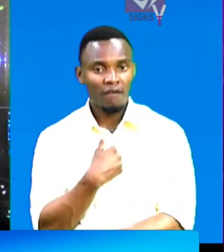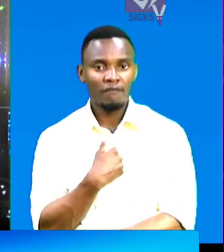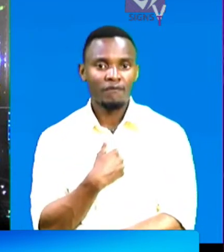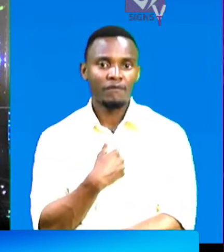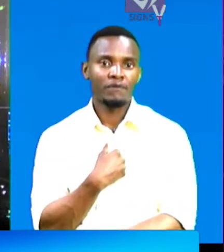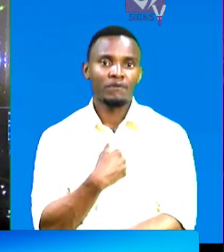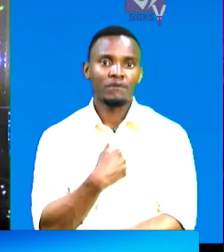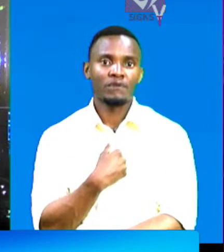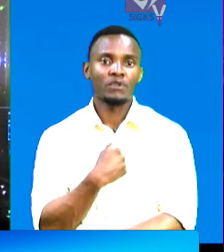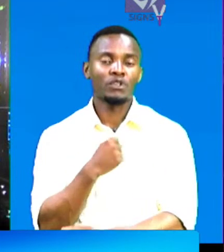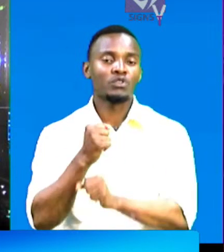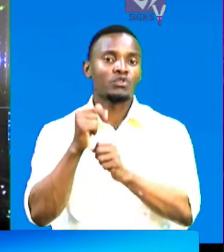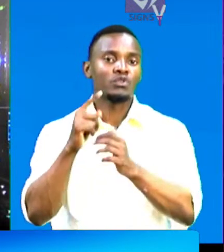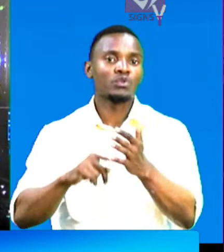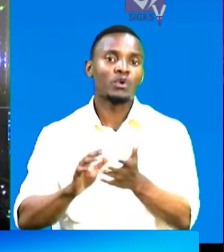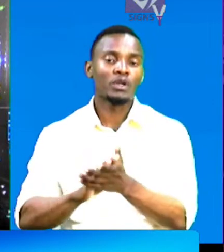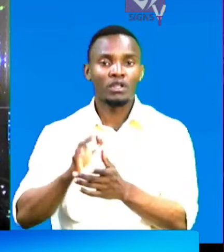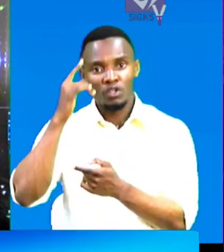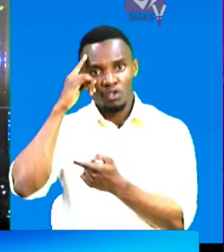to consider